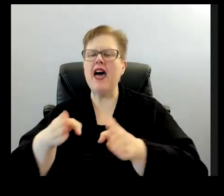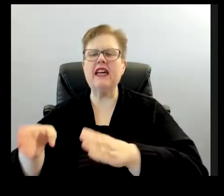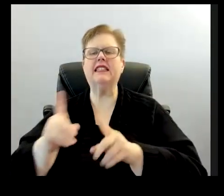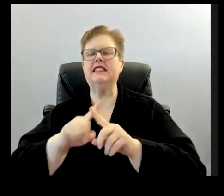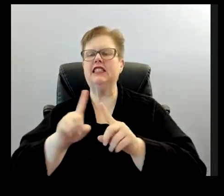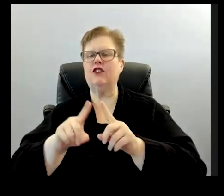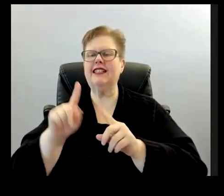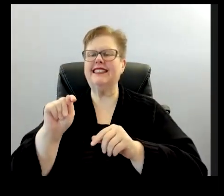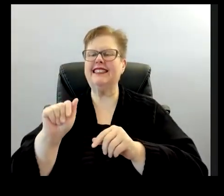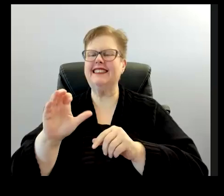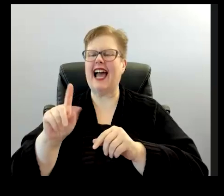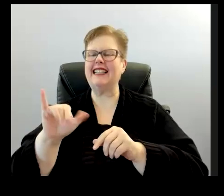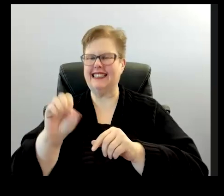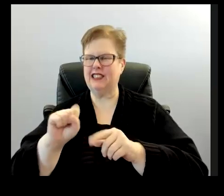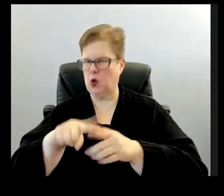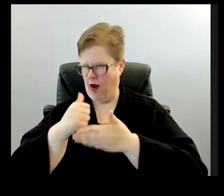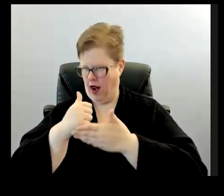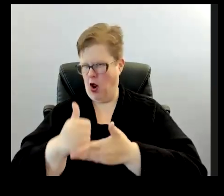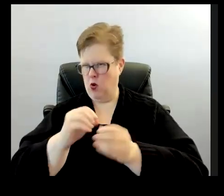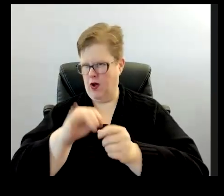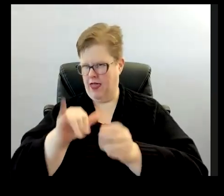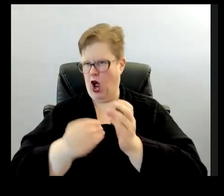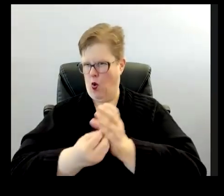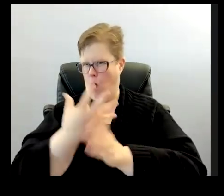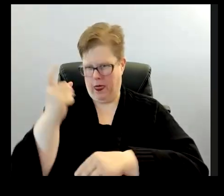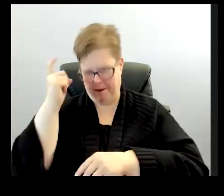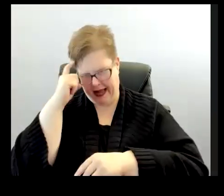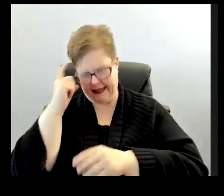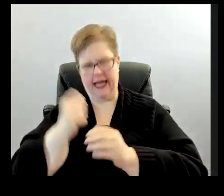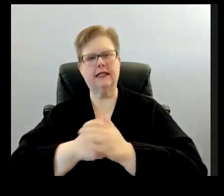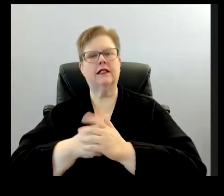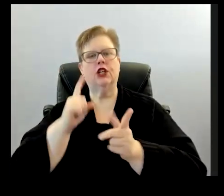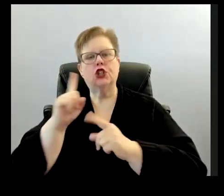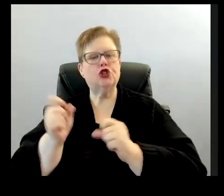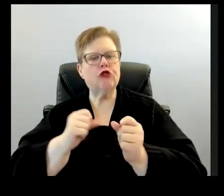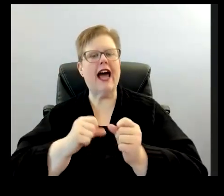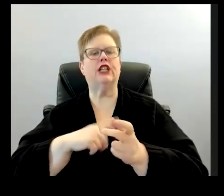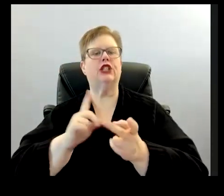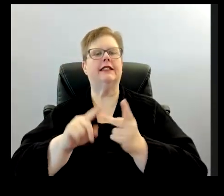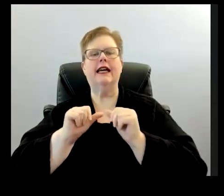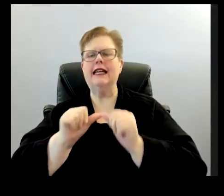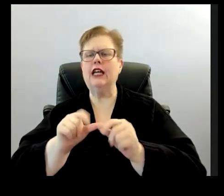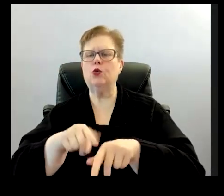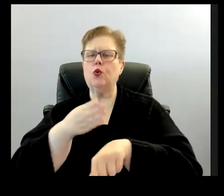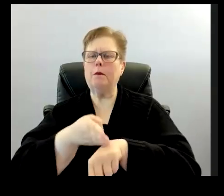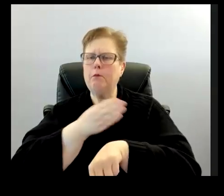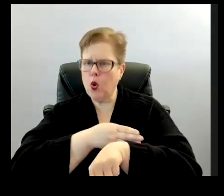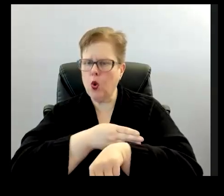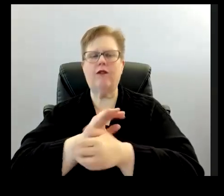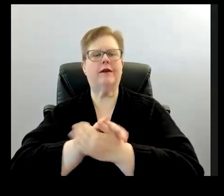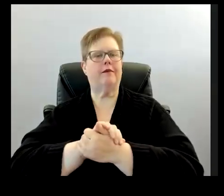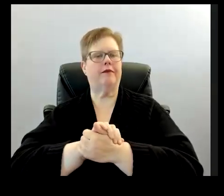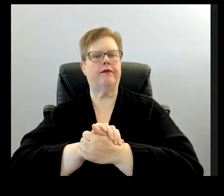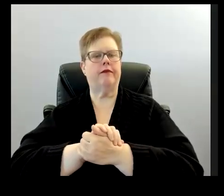put those within the things that can help you in that growth mindset, strategies, and continuing to improve. So